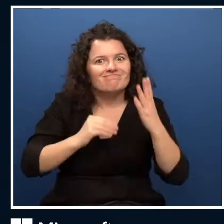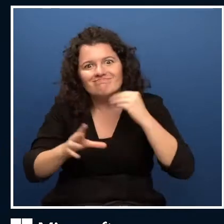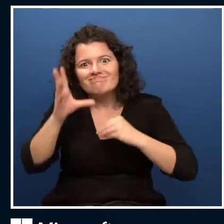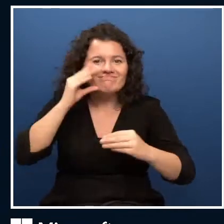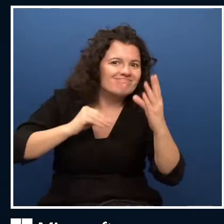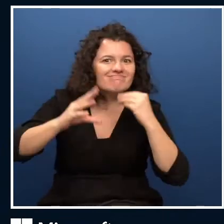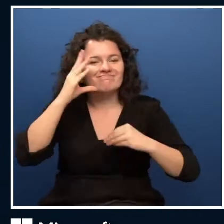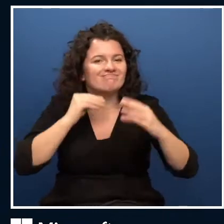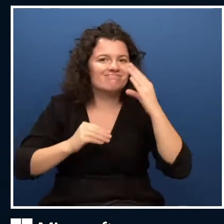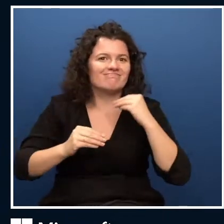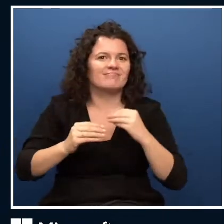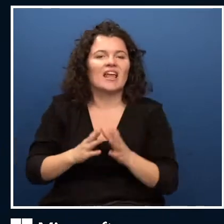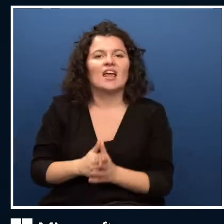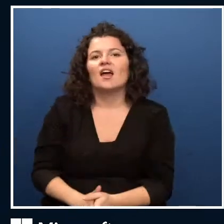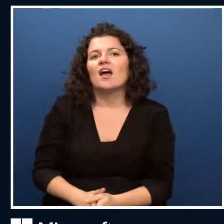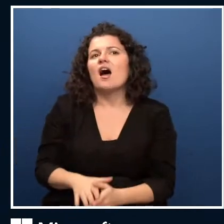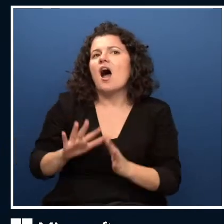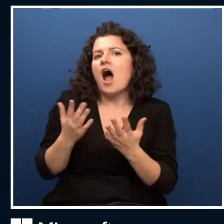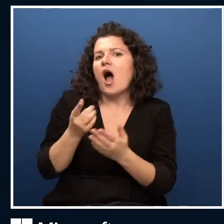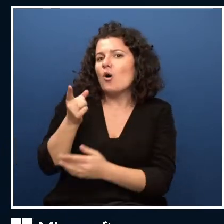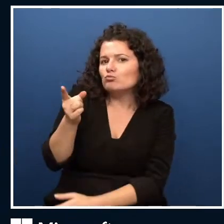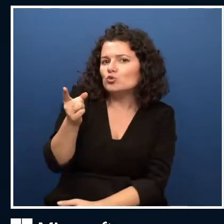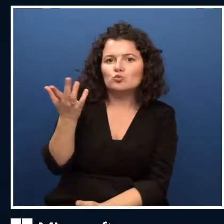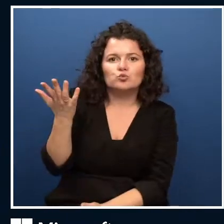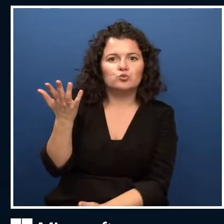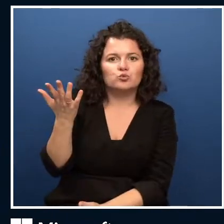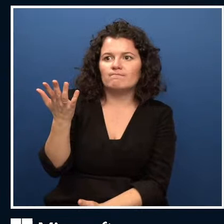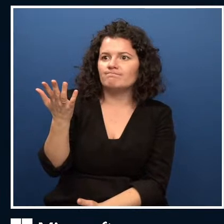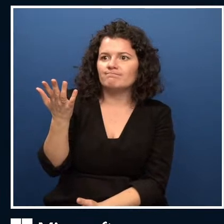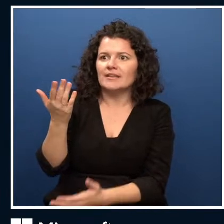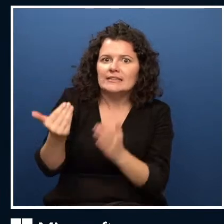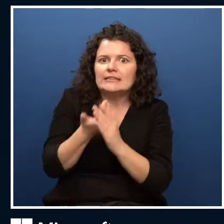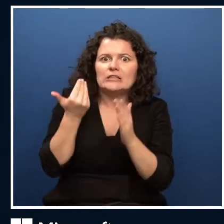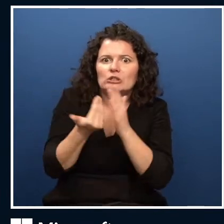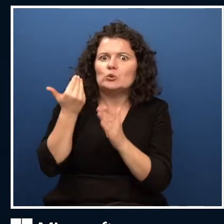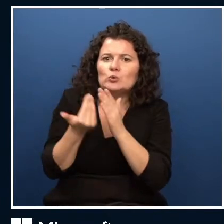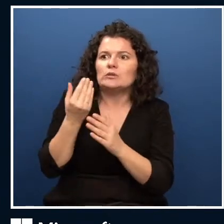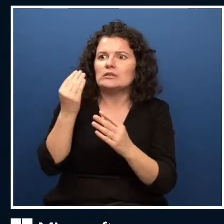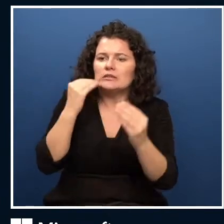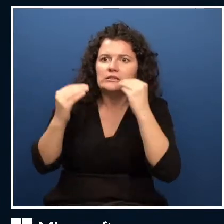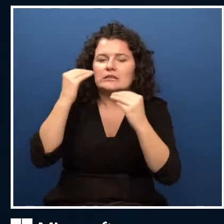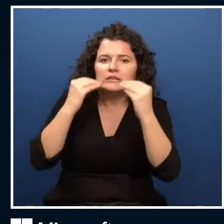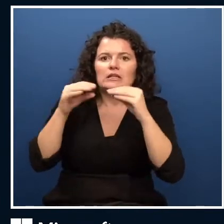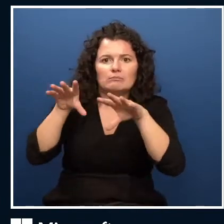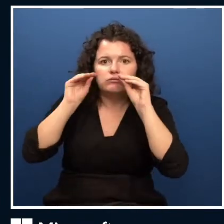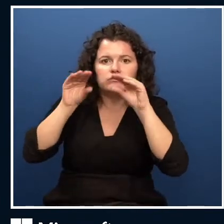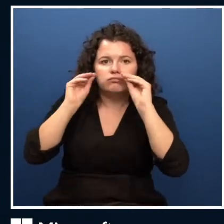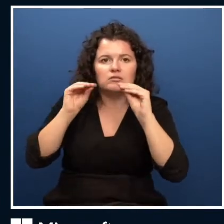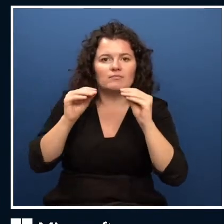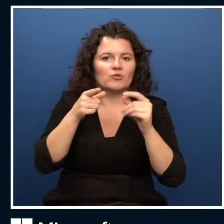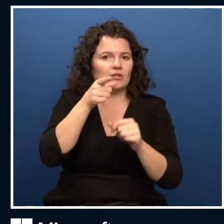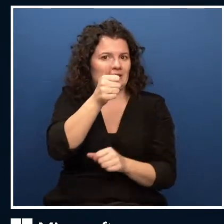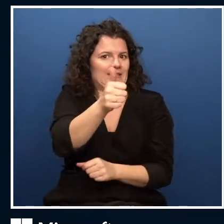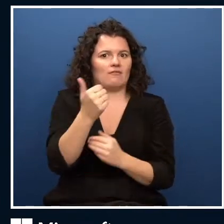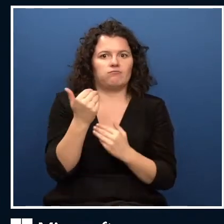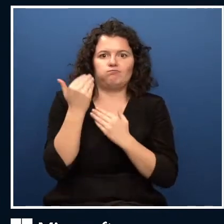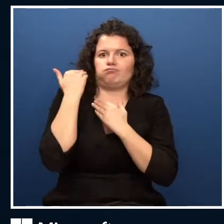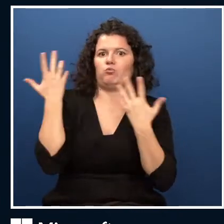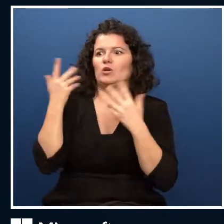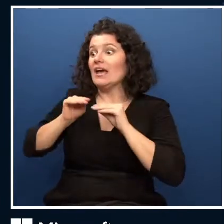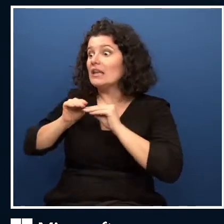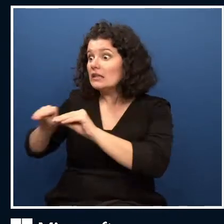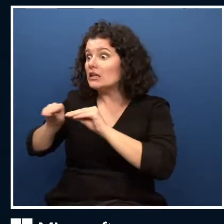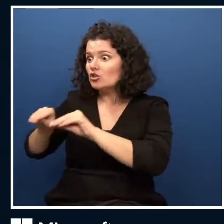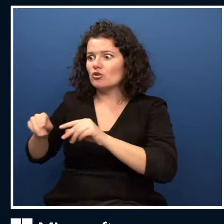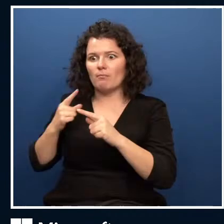to keep knowledgeable and up to date on technology? Because you're trying to teach it, support it, and provide amazing advice